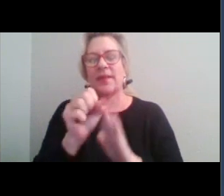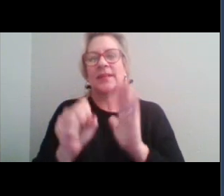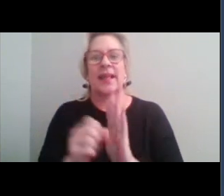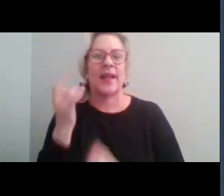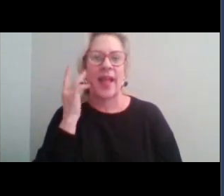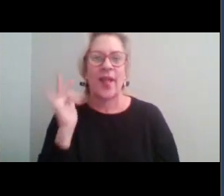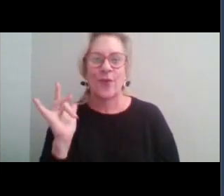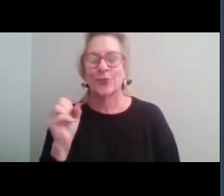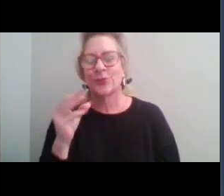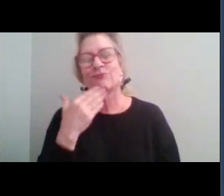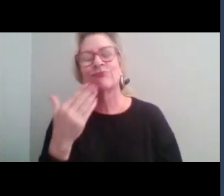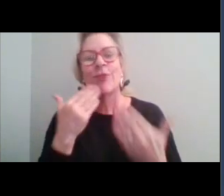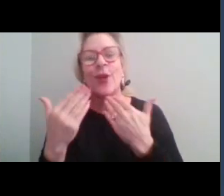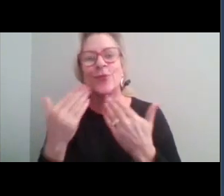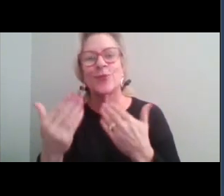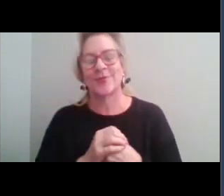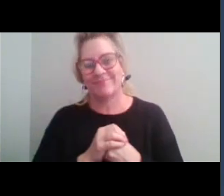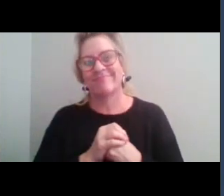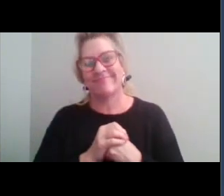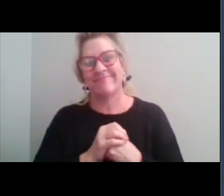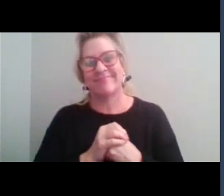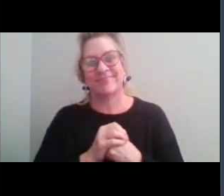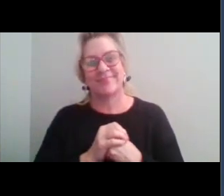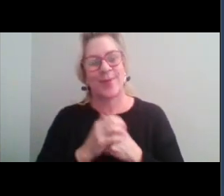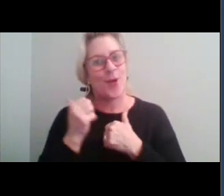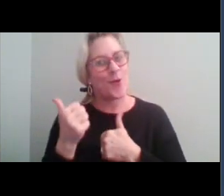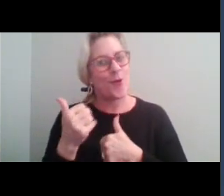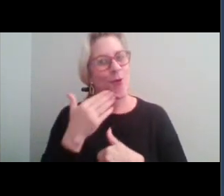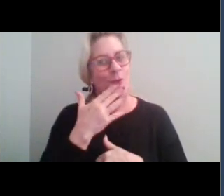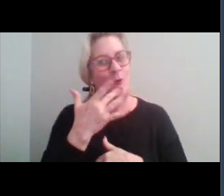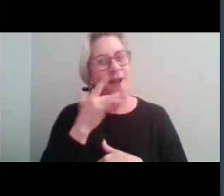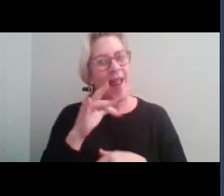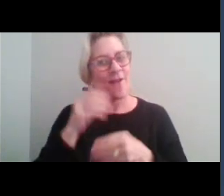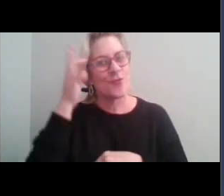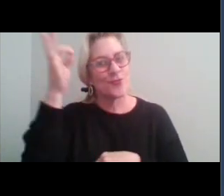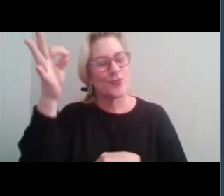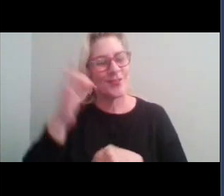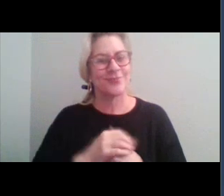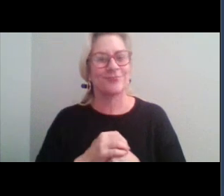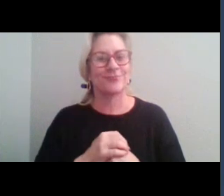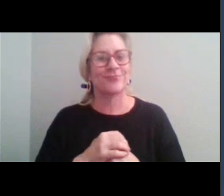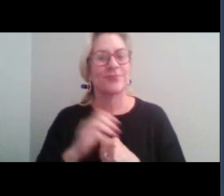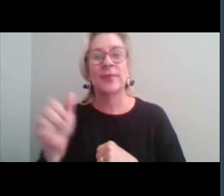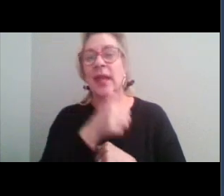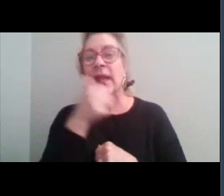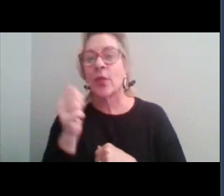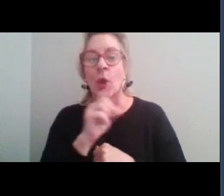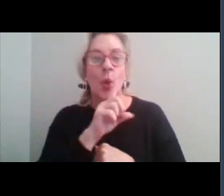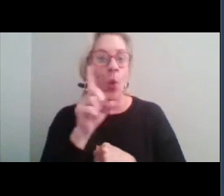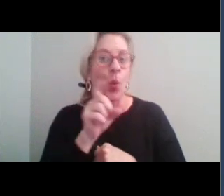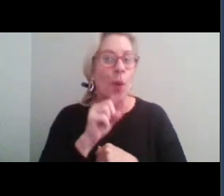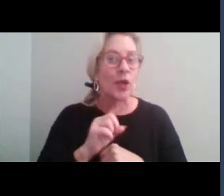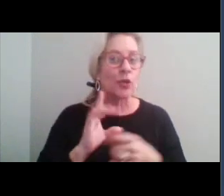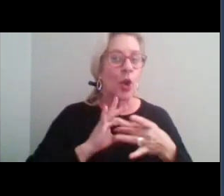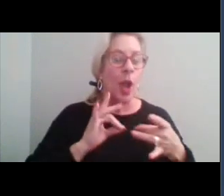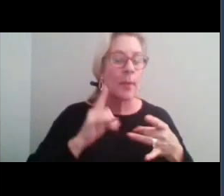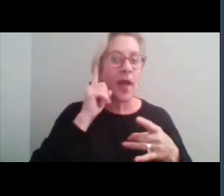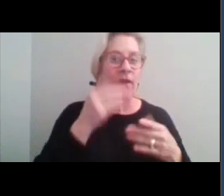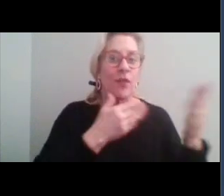California. So thank you, and good luck in the future. Do we have any other questions or comments for Director